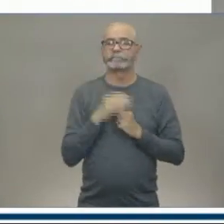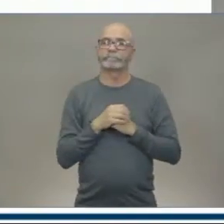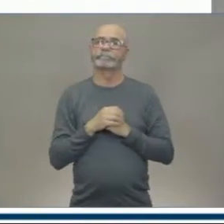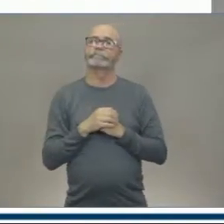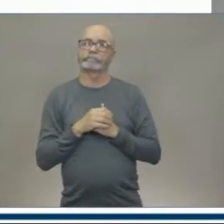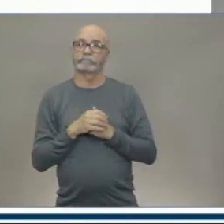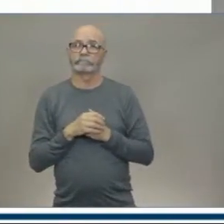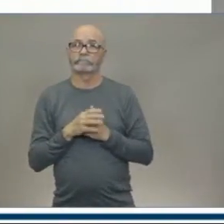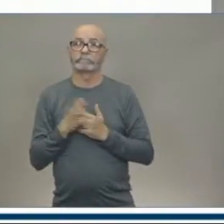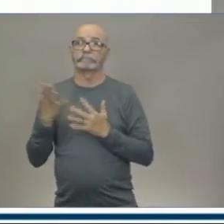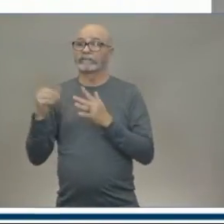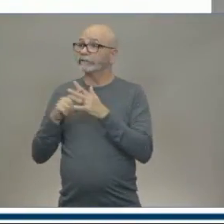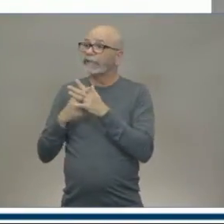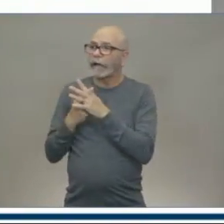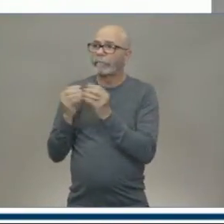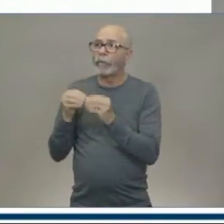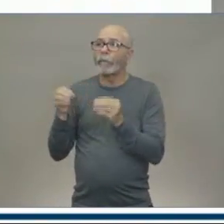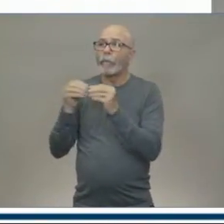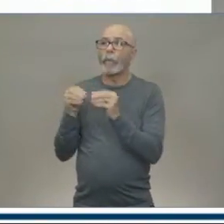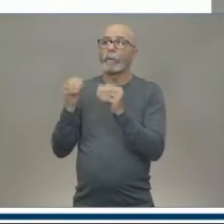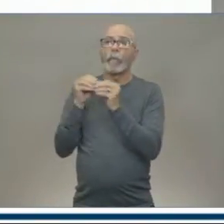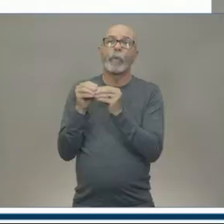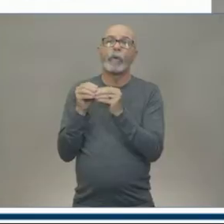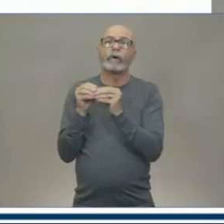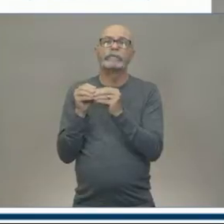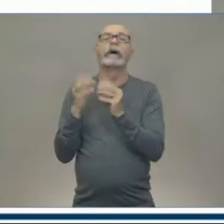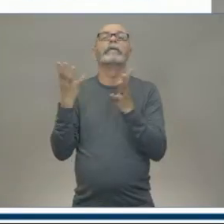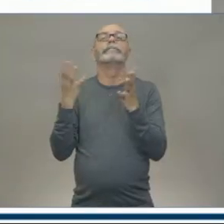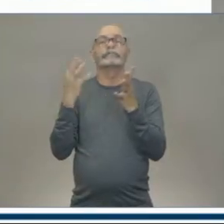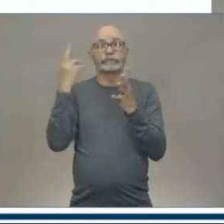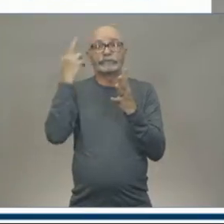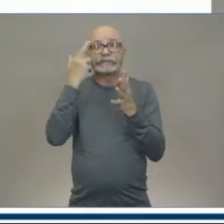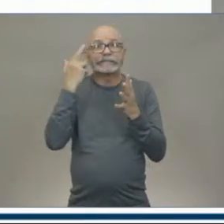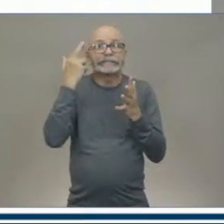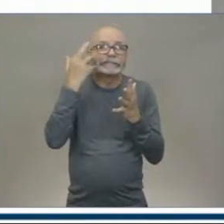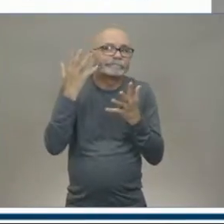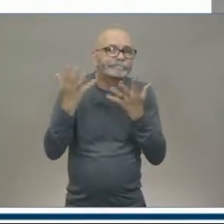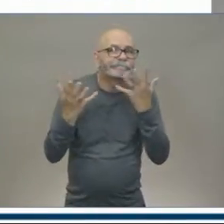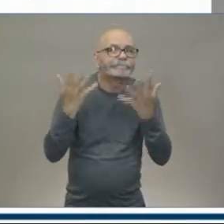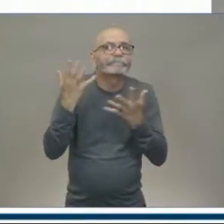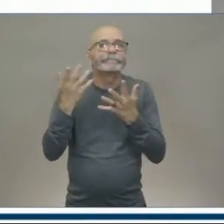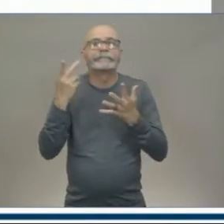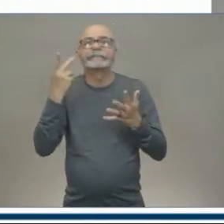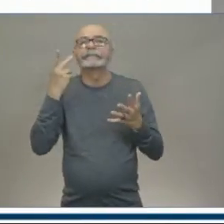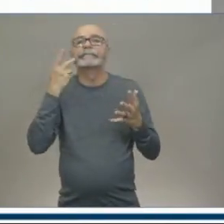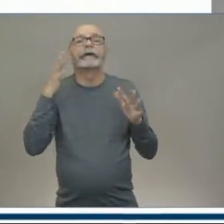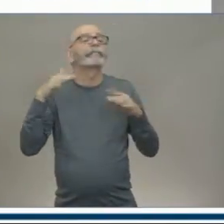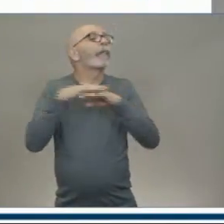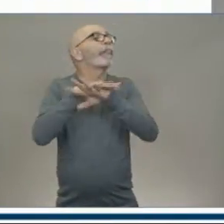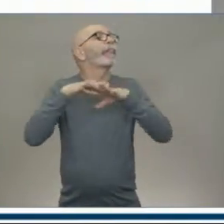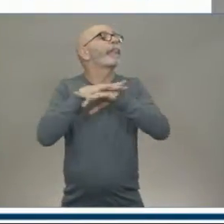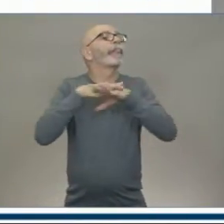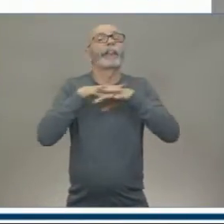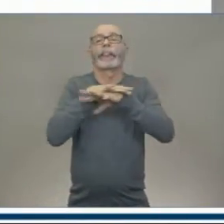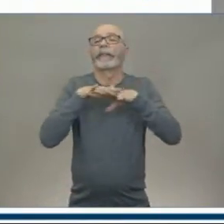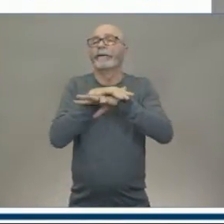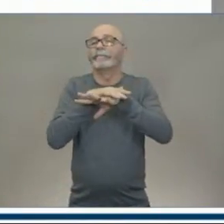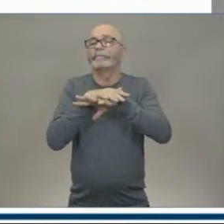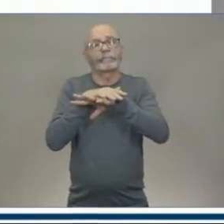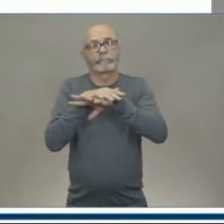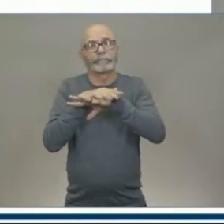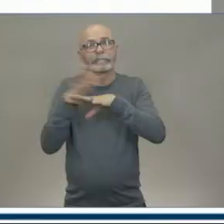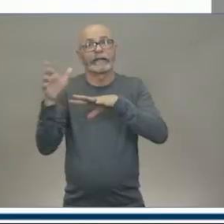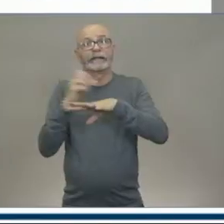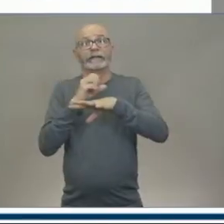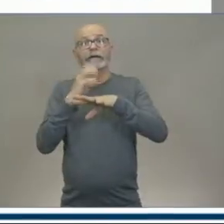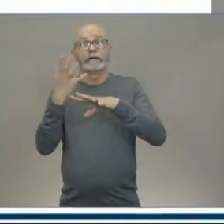broader unrecognized activity in kind of like this demographic. And because the staff have the highest